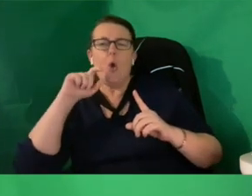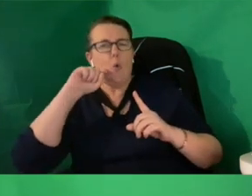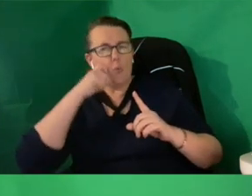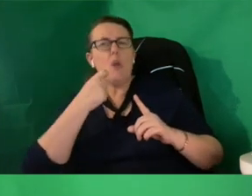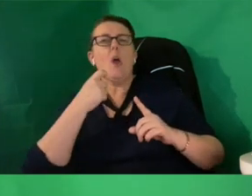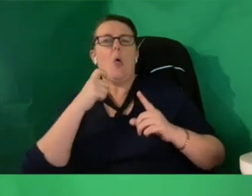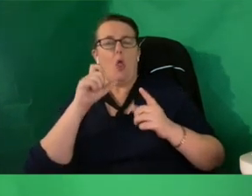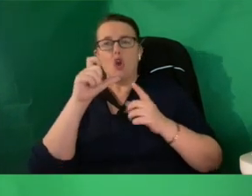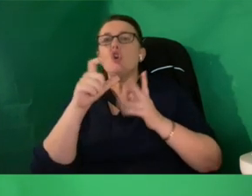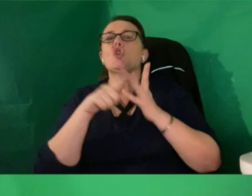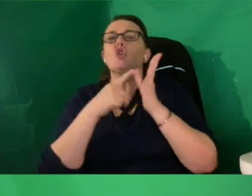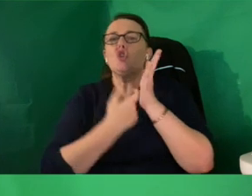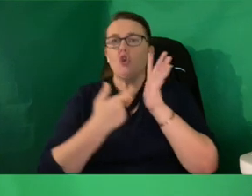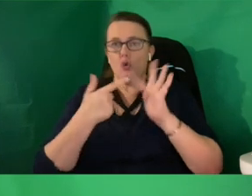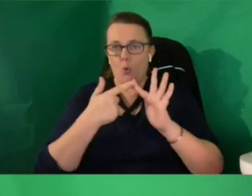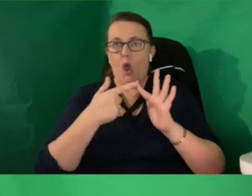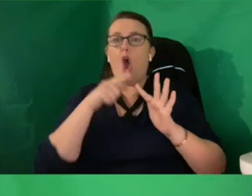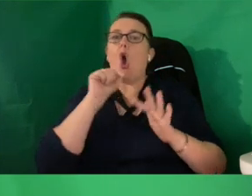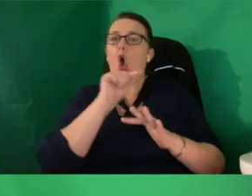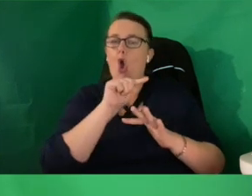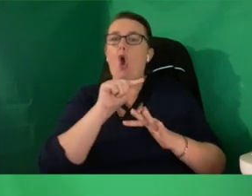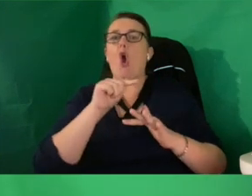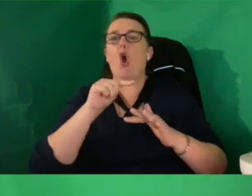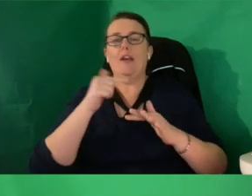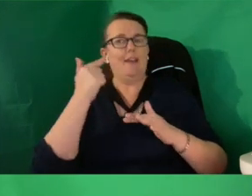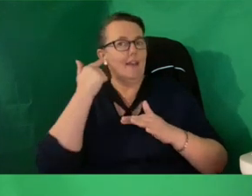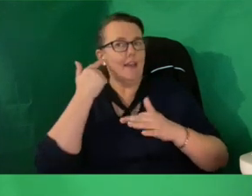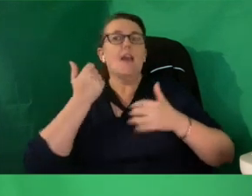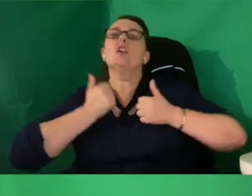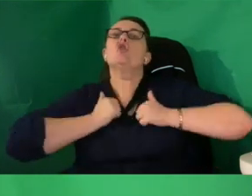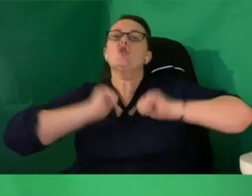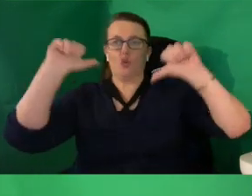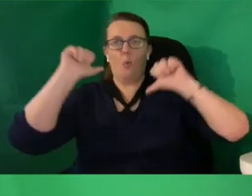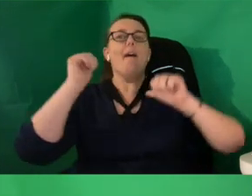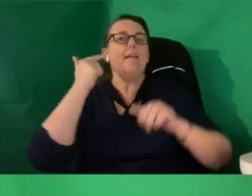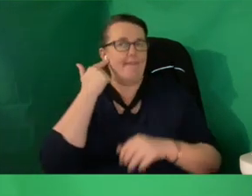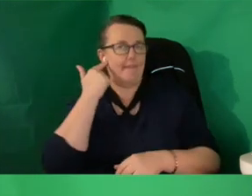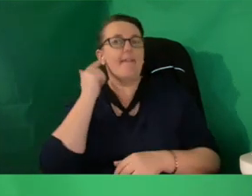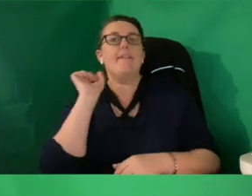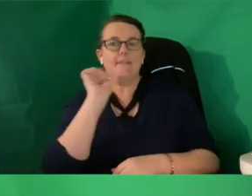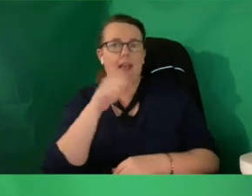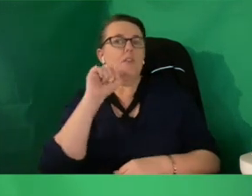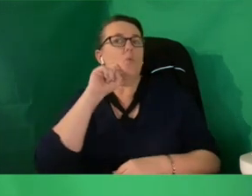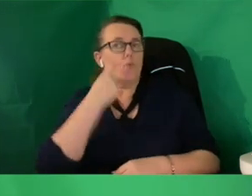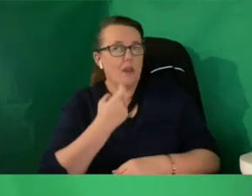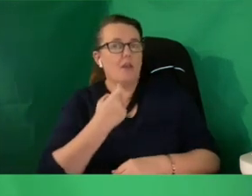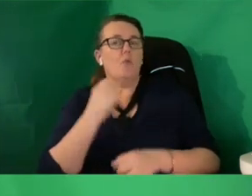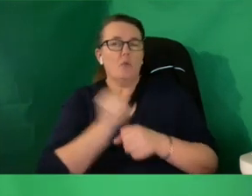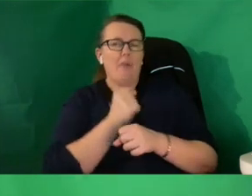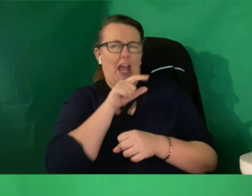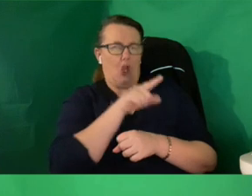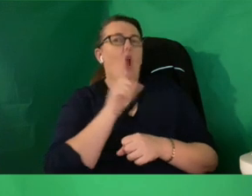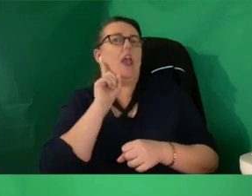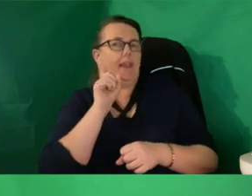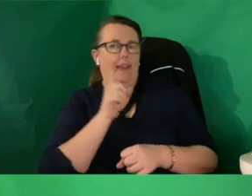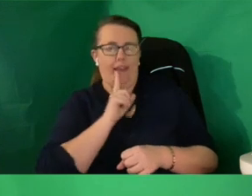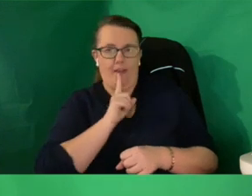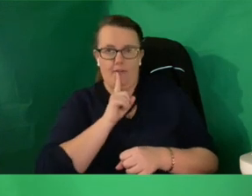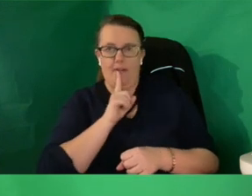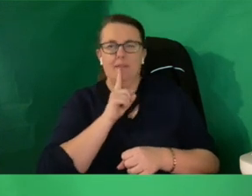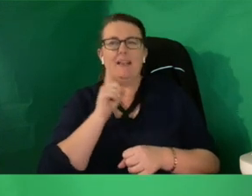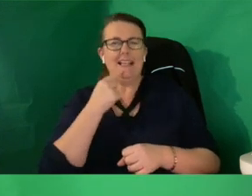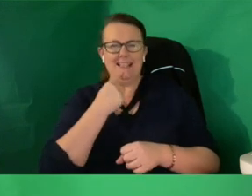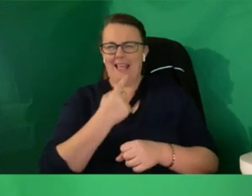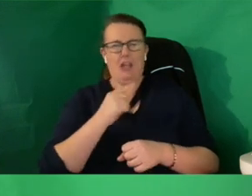he was going to make our daughter hearing and speaking because we live in a hearing and speaking society. So